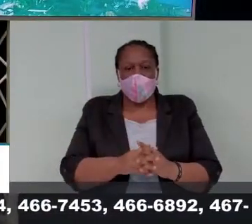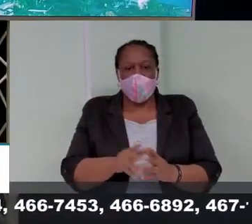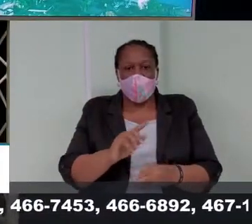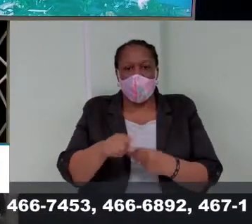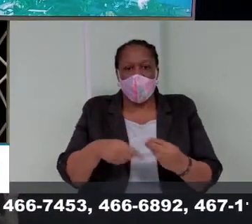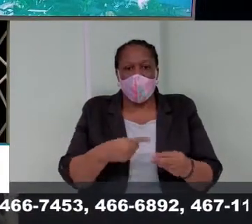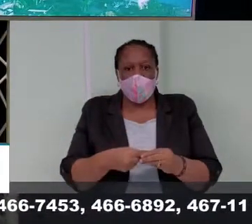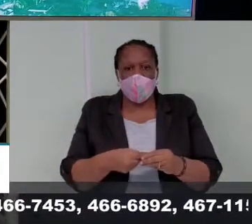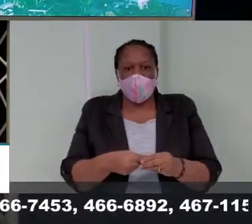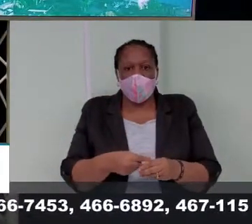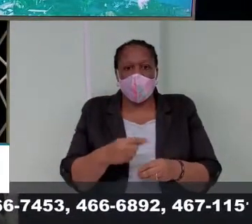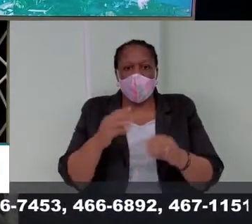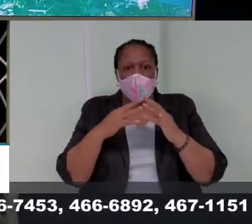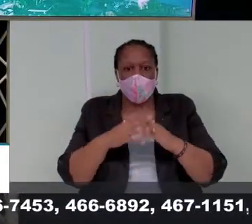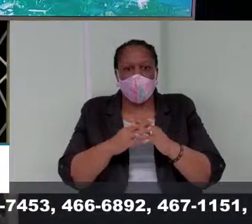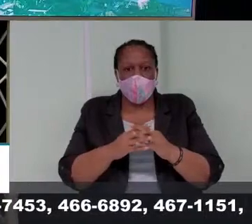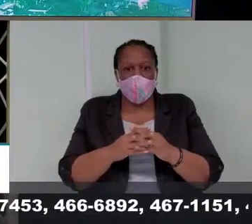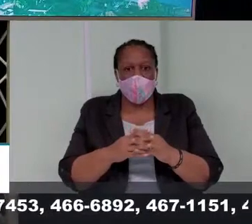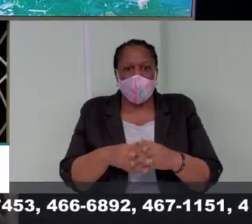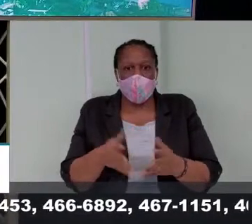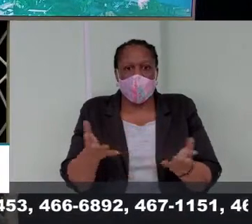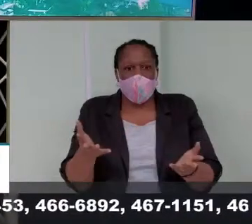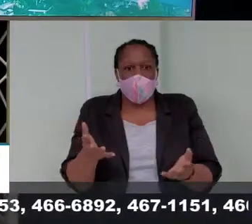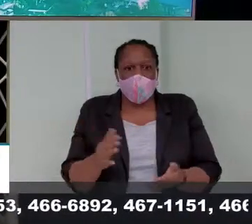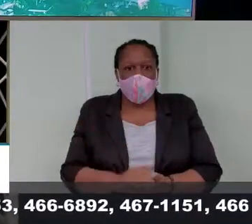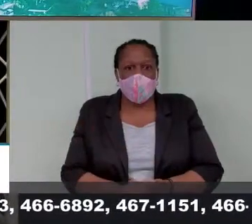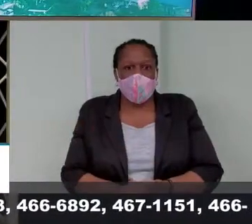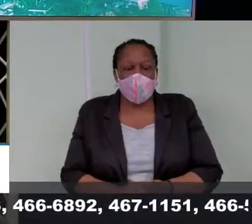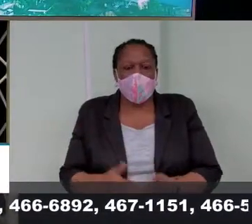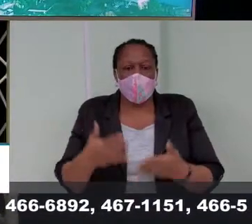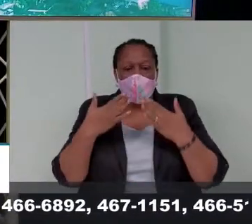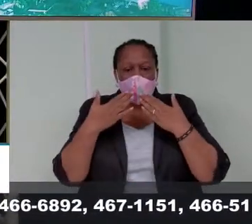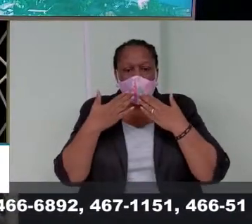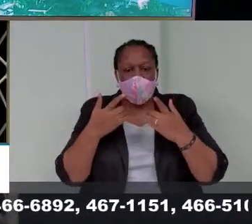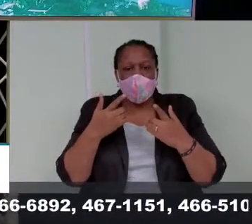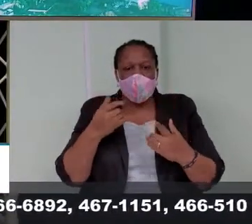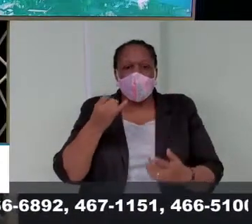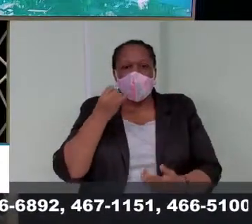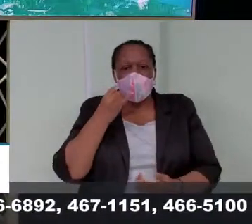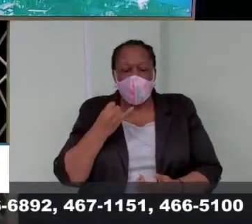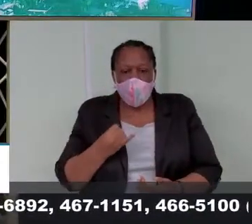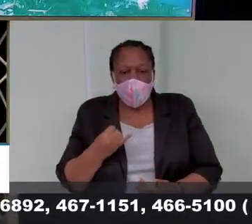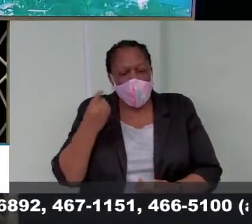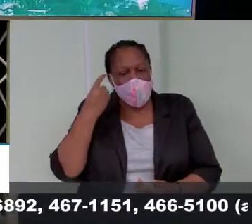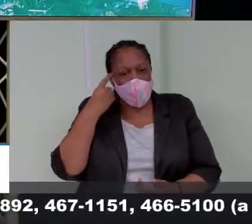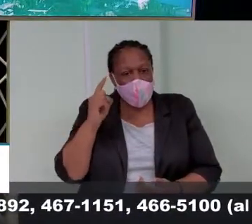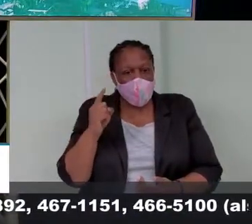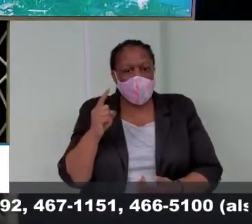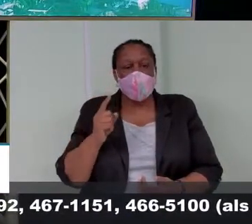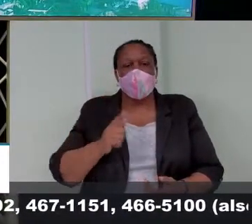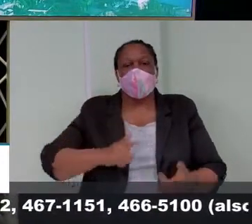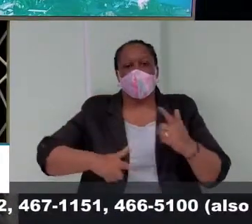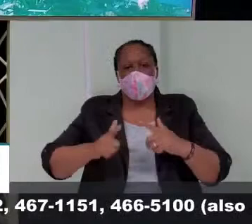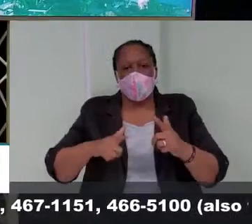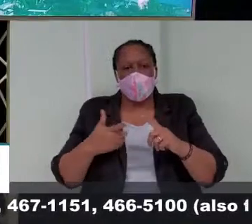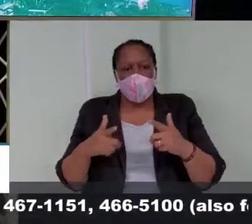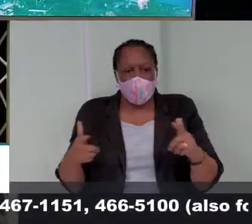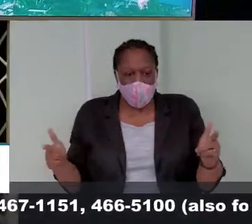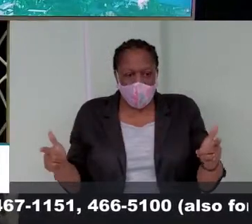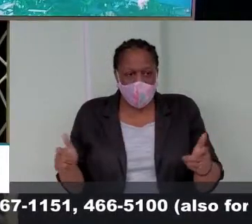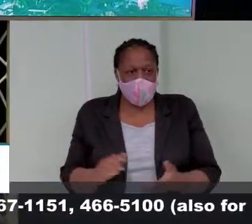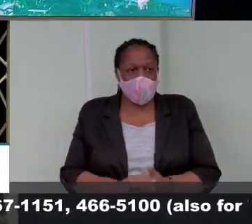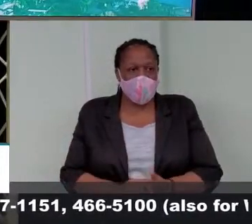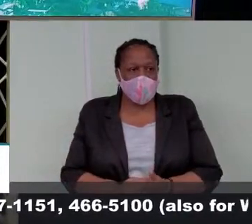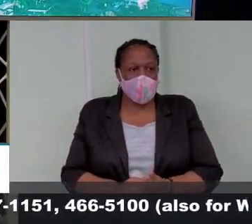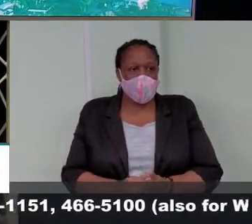But we thank also Mrs. Christmas Jacobs for her service of Sign Language. Thank